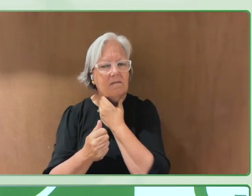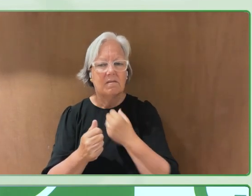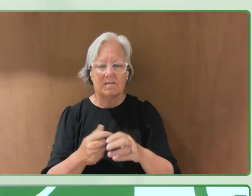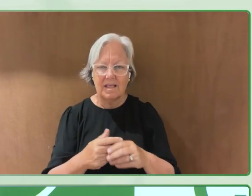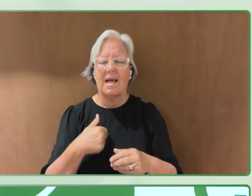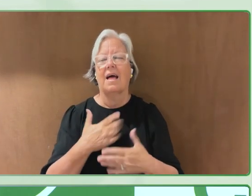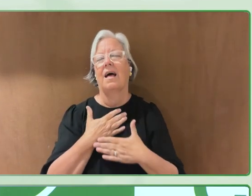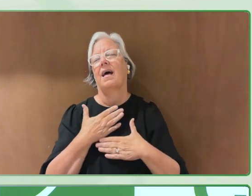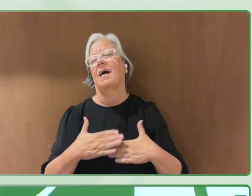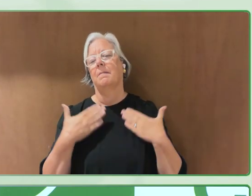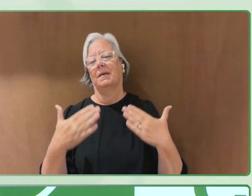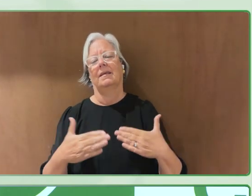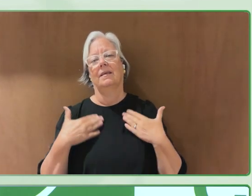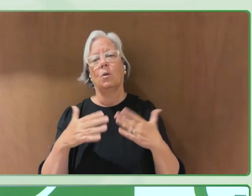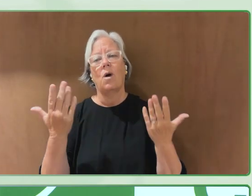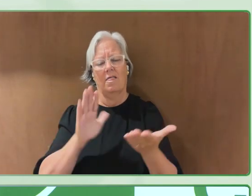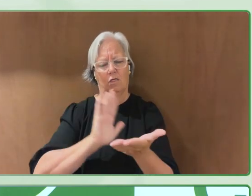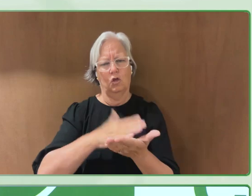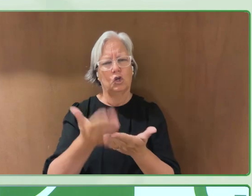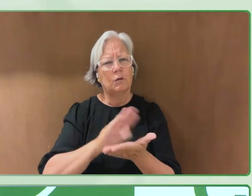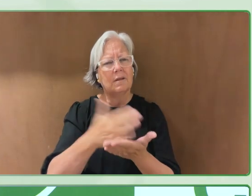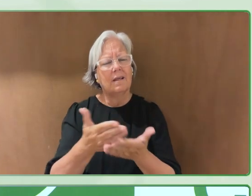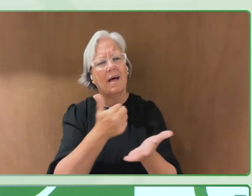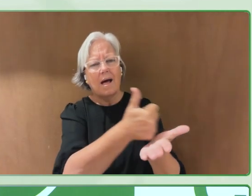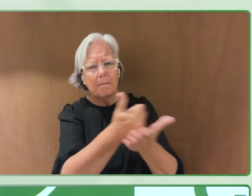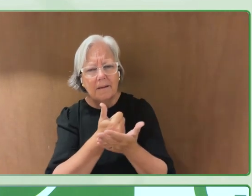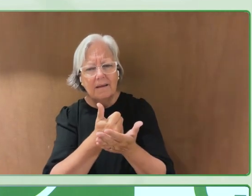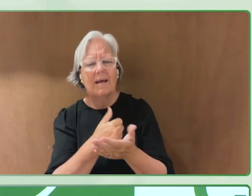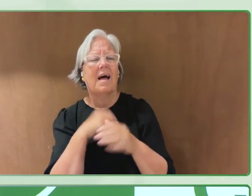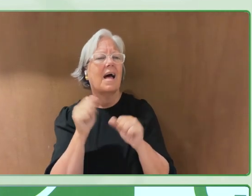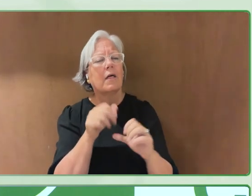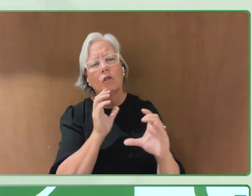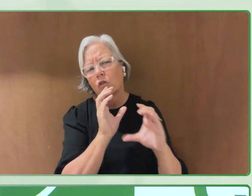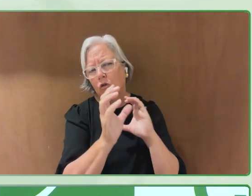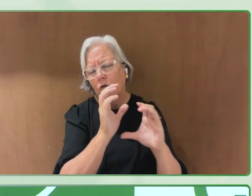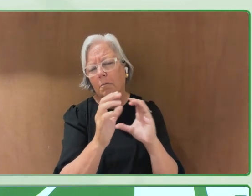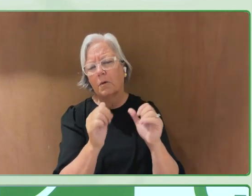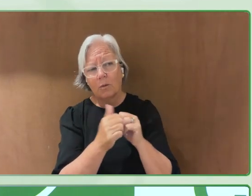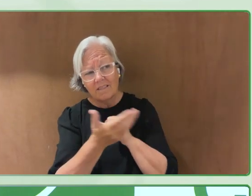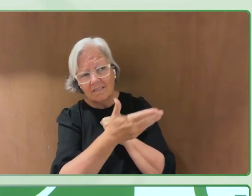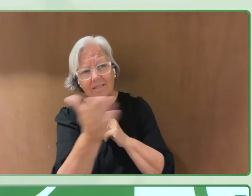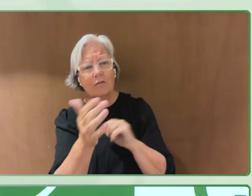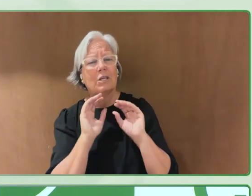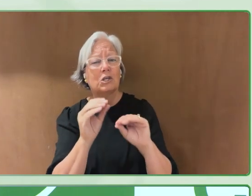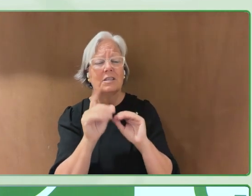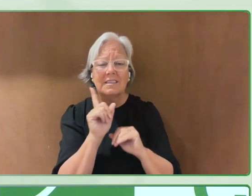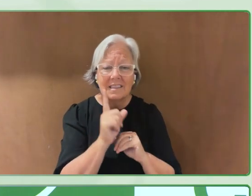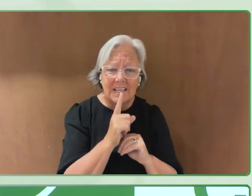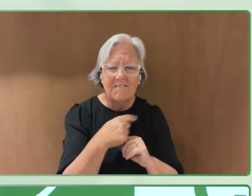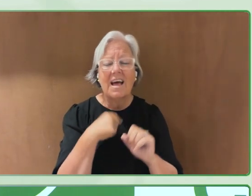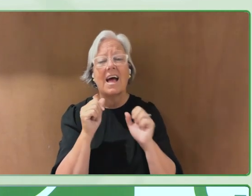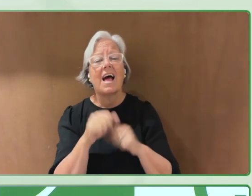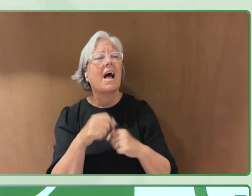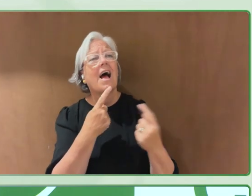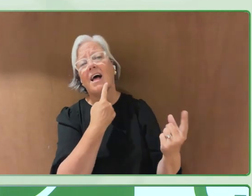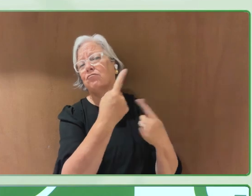of interpreter. I was able to communicate with the teachers, with the doctors. I was able to communicate with the general public.